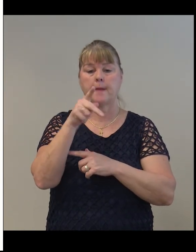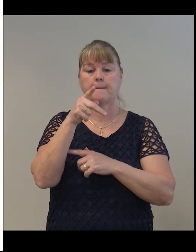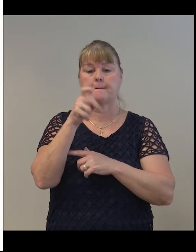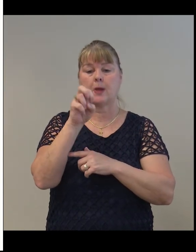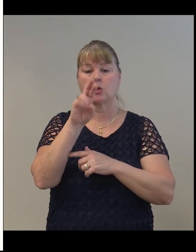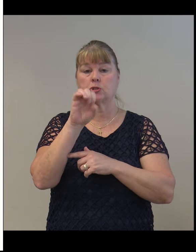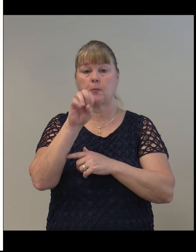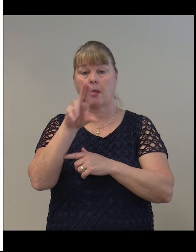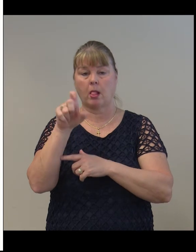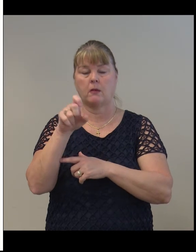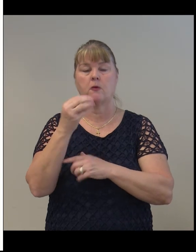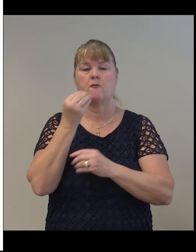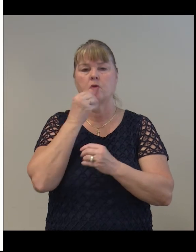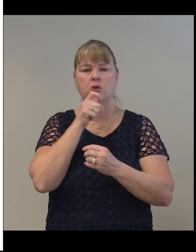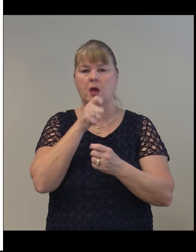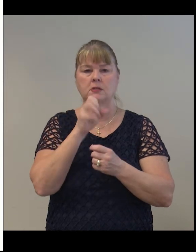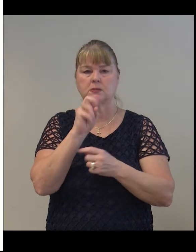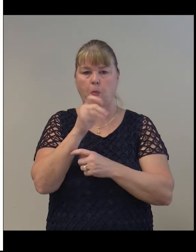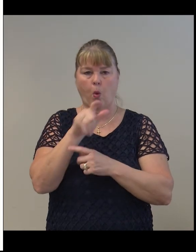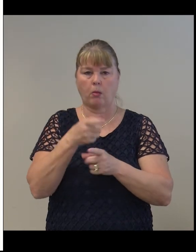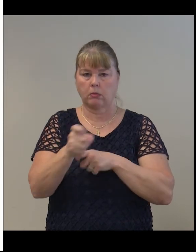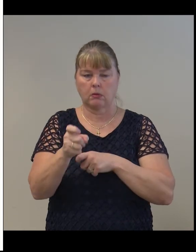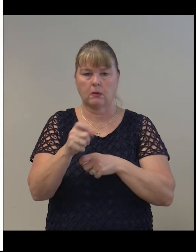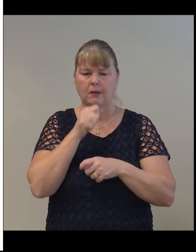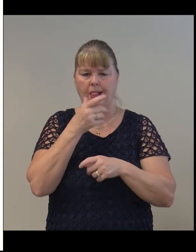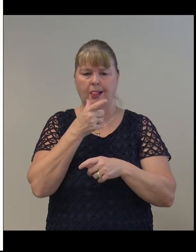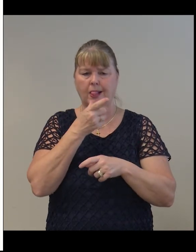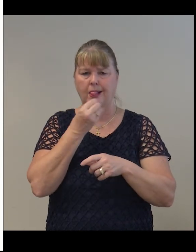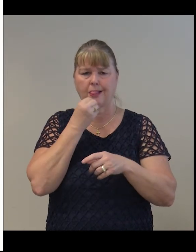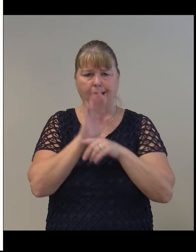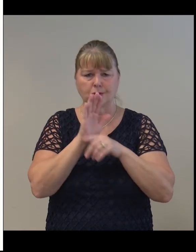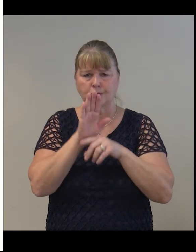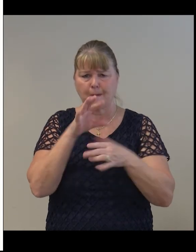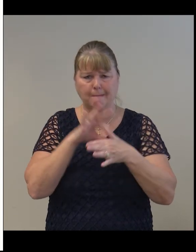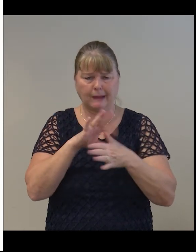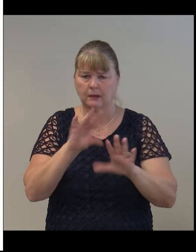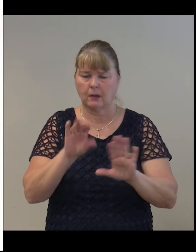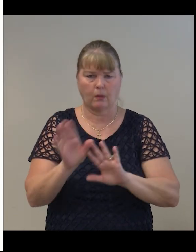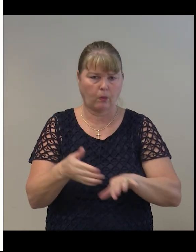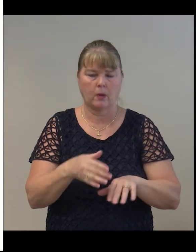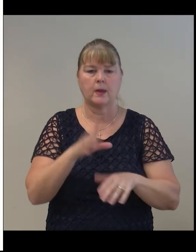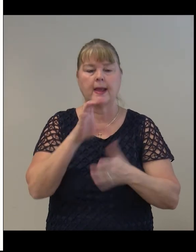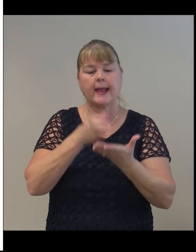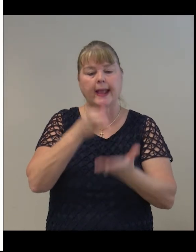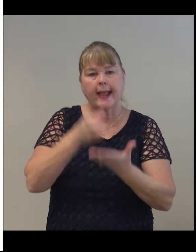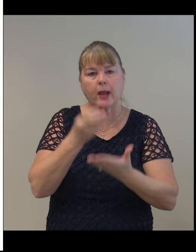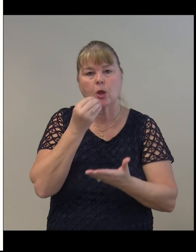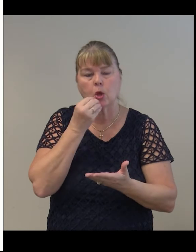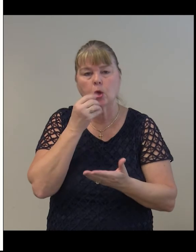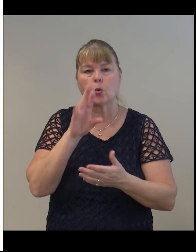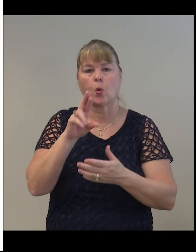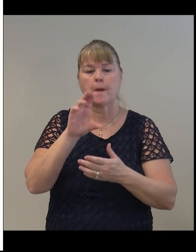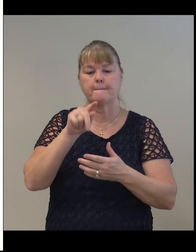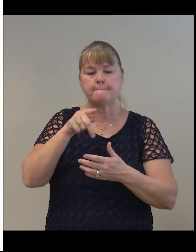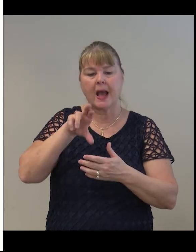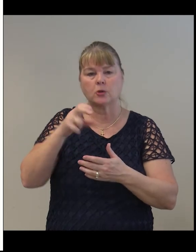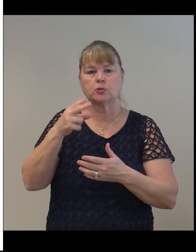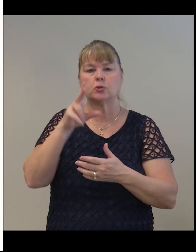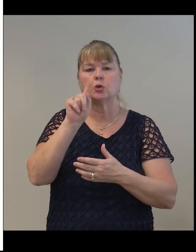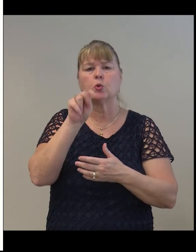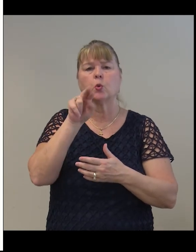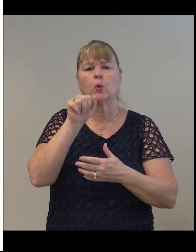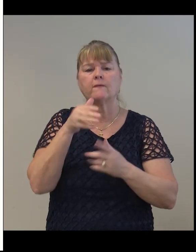got food that's not going to go bad. You don't want to put things like lunch meat or anything like that, but you want canned goods or pouches